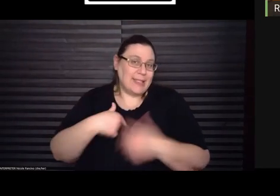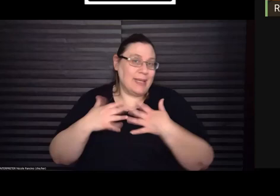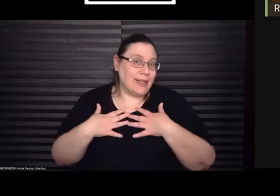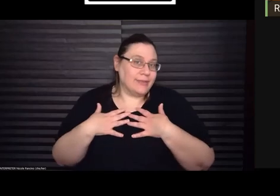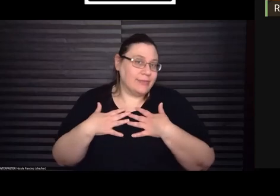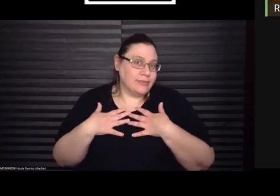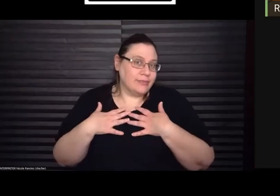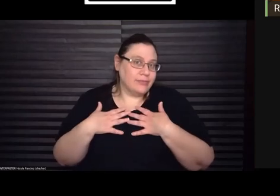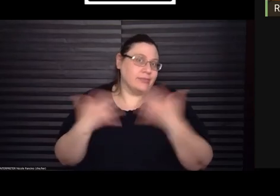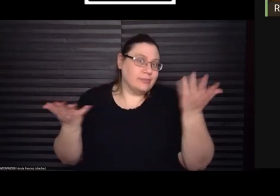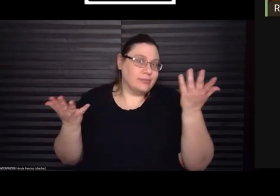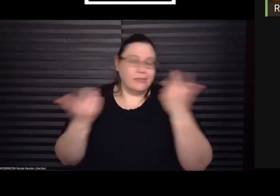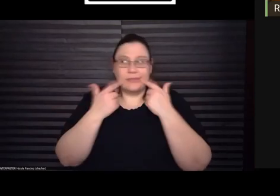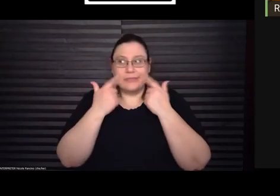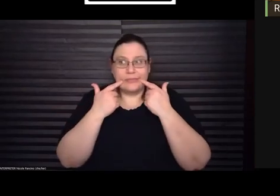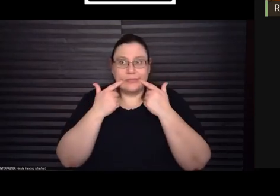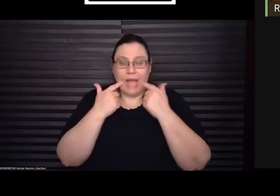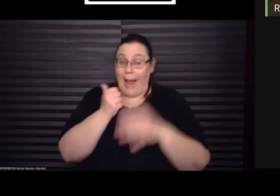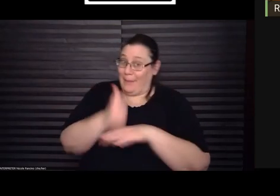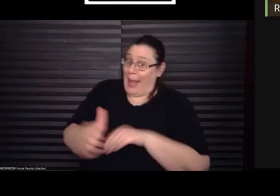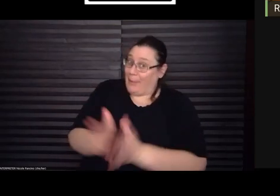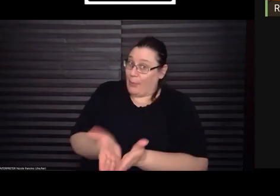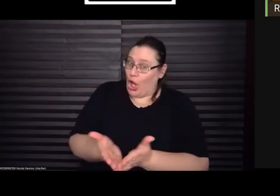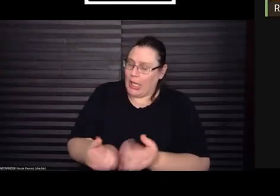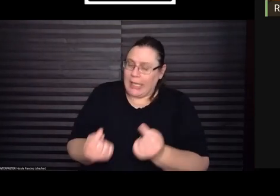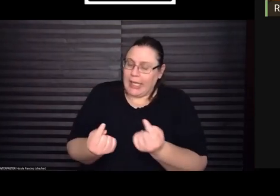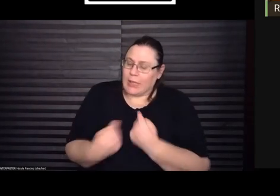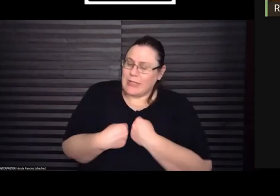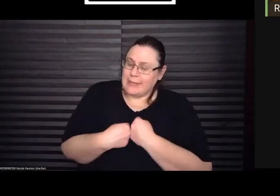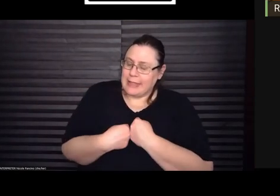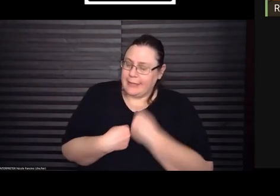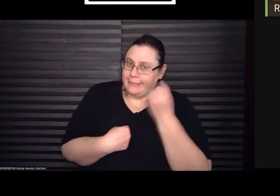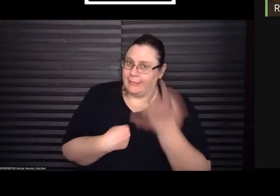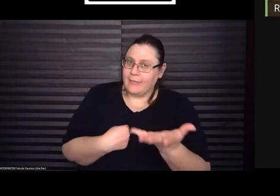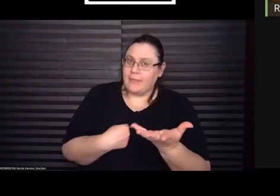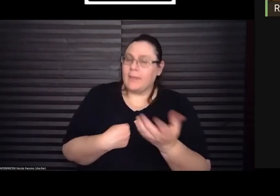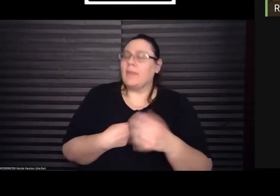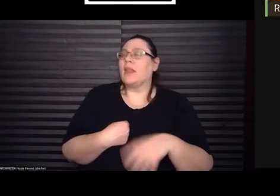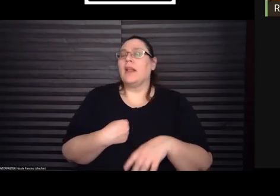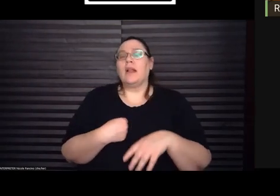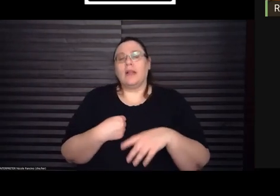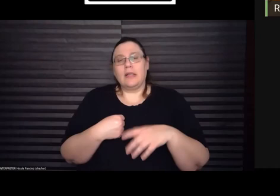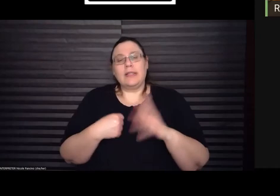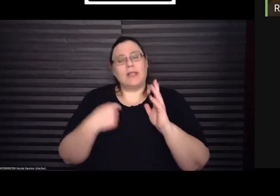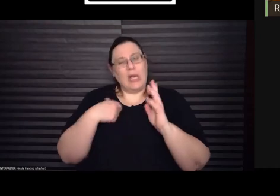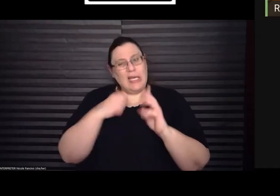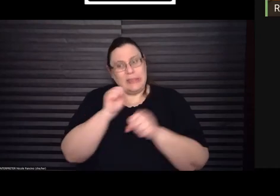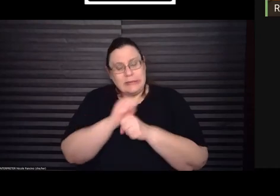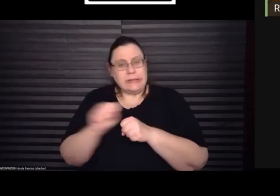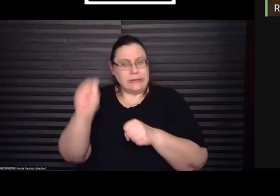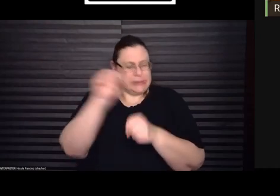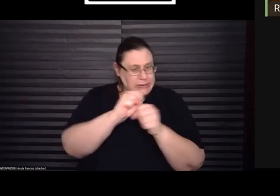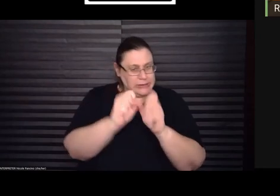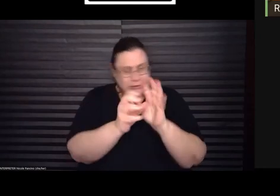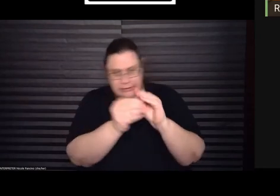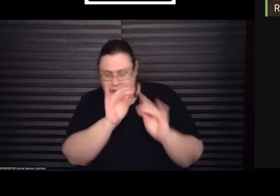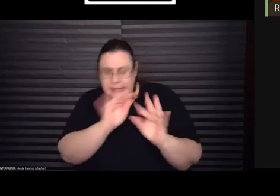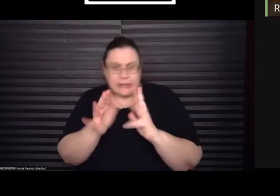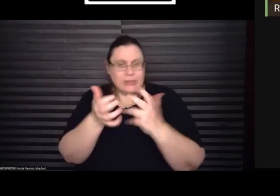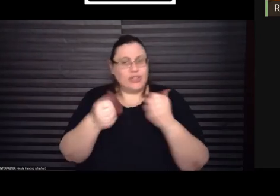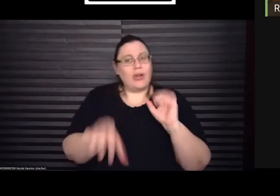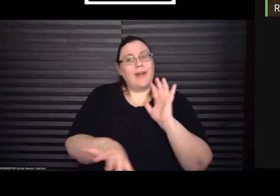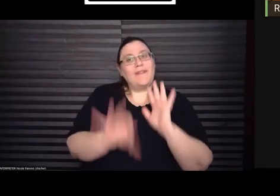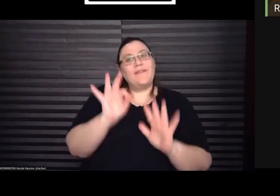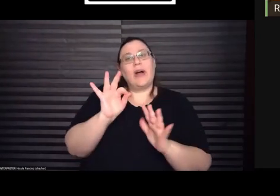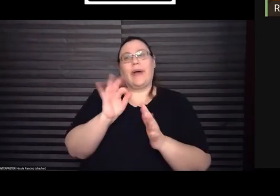that was me, right? I'm blaming the book, but it was me. Mm-hmm. And so I had to go through and really work that, you know, and